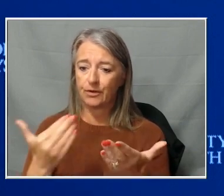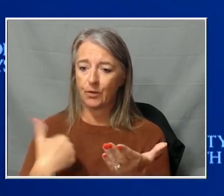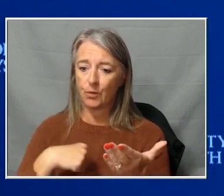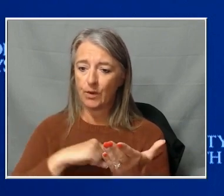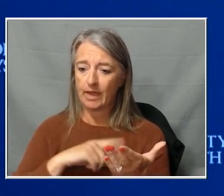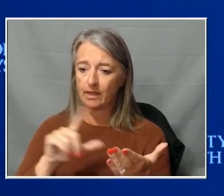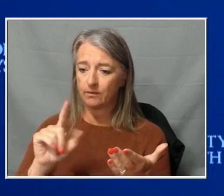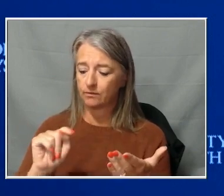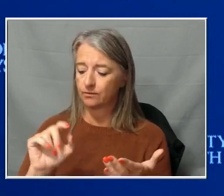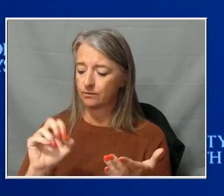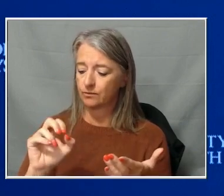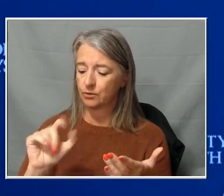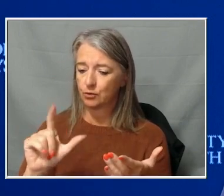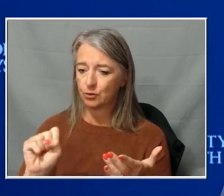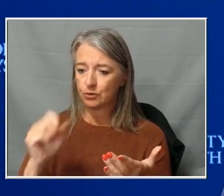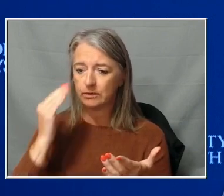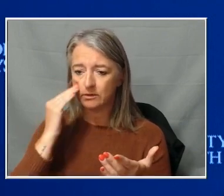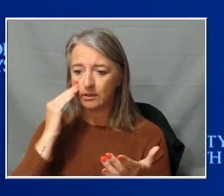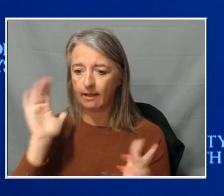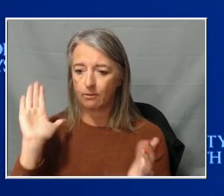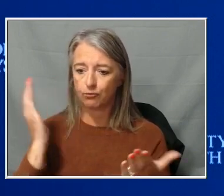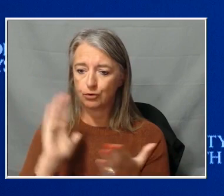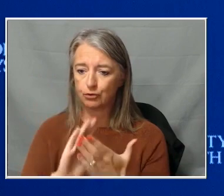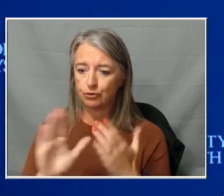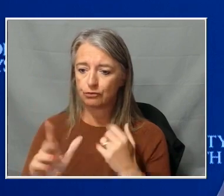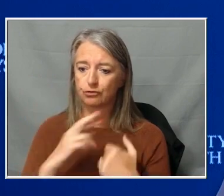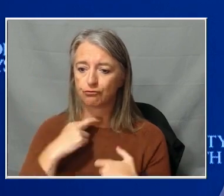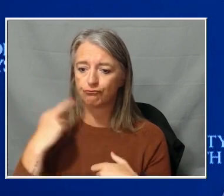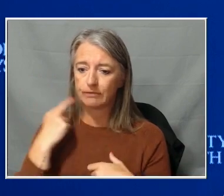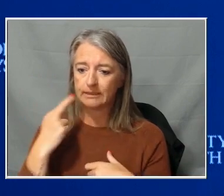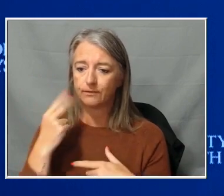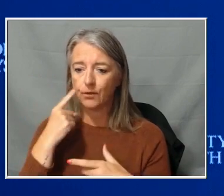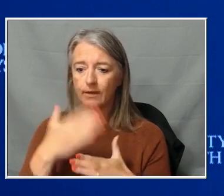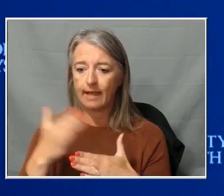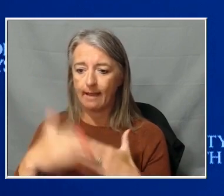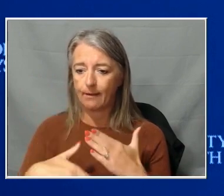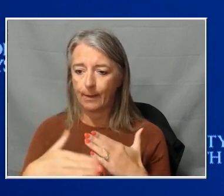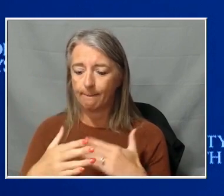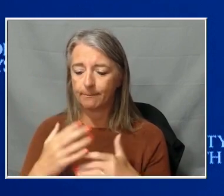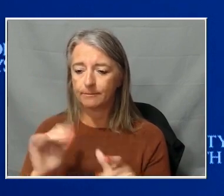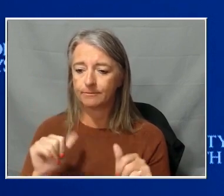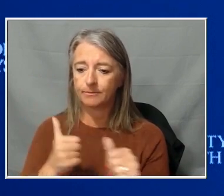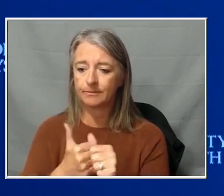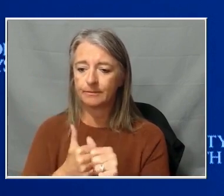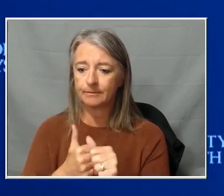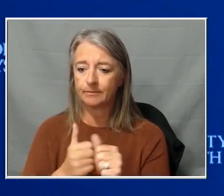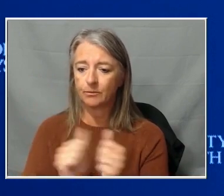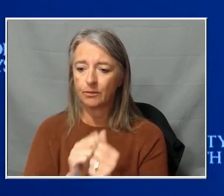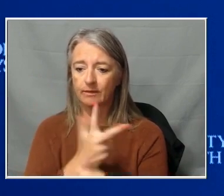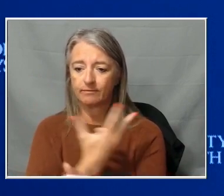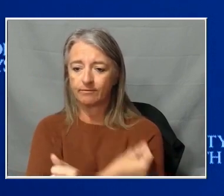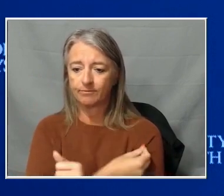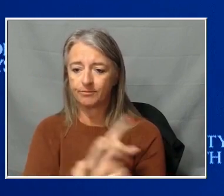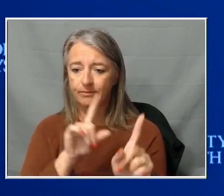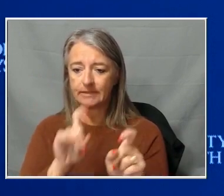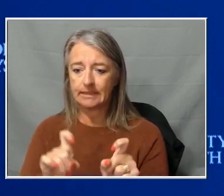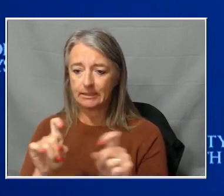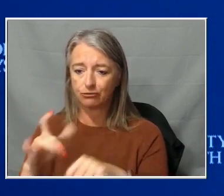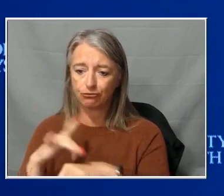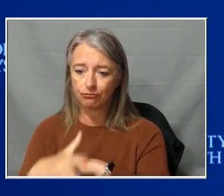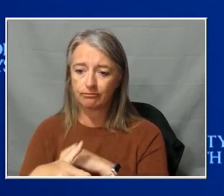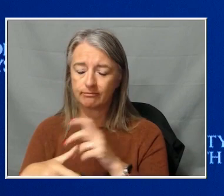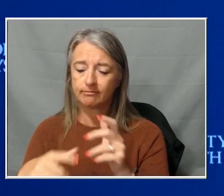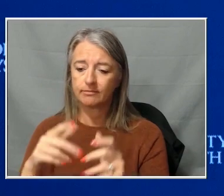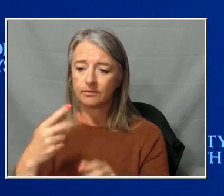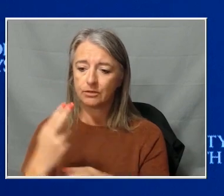have the tools and the knowledge to help reduce your risk of those severe outcomes. It's staying up to date with vaccines. It's getting tested early, getting on